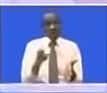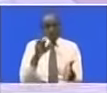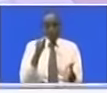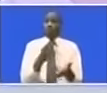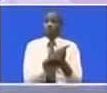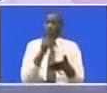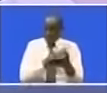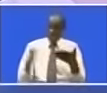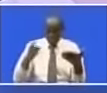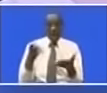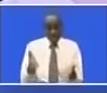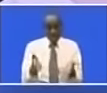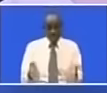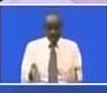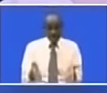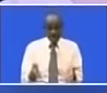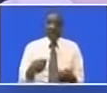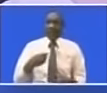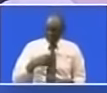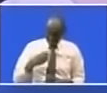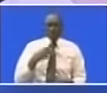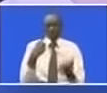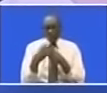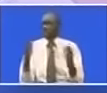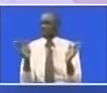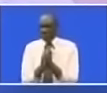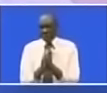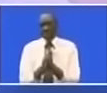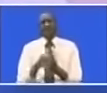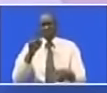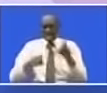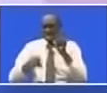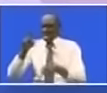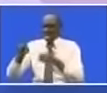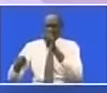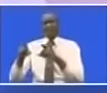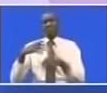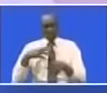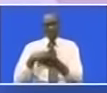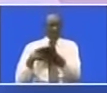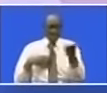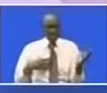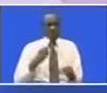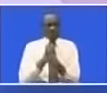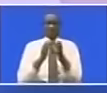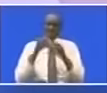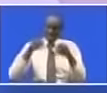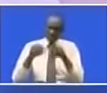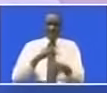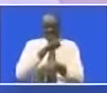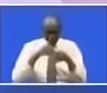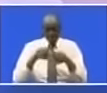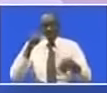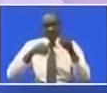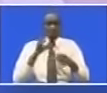than a week, and we have been talking to various stakeholders, the National